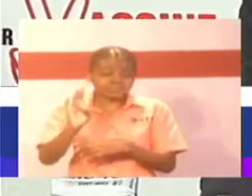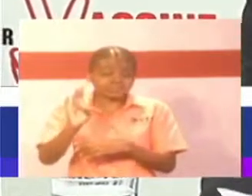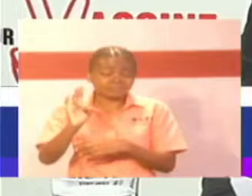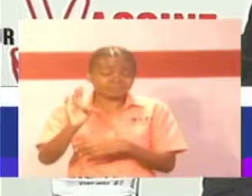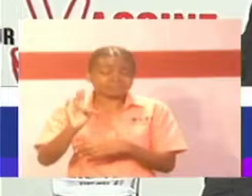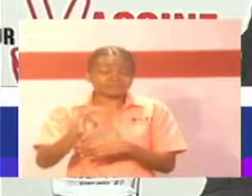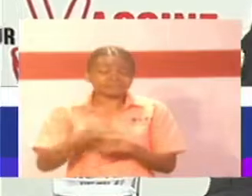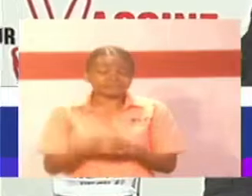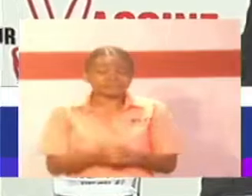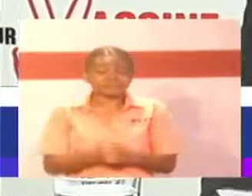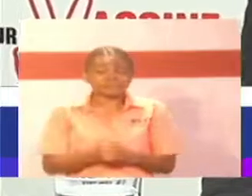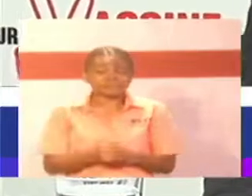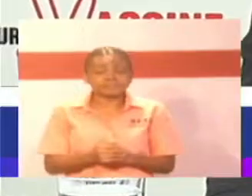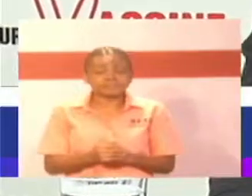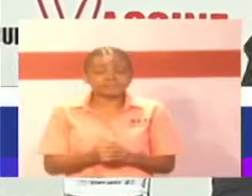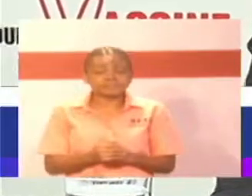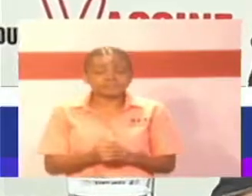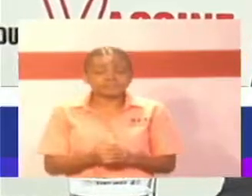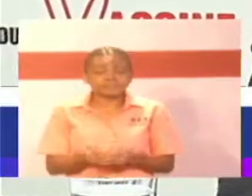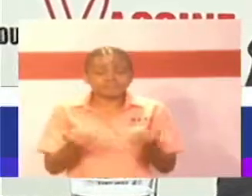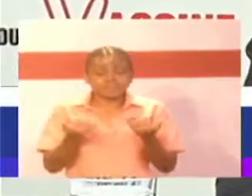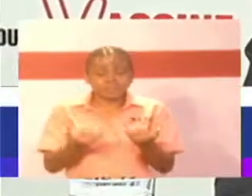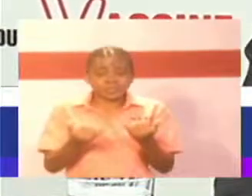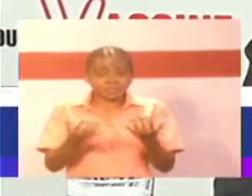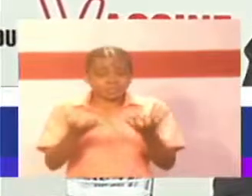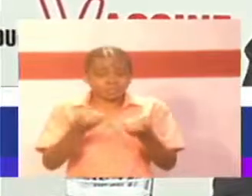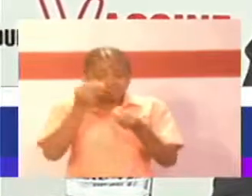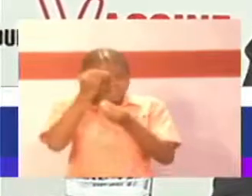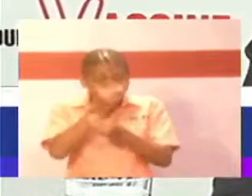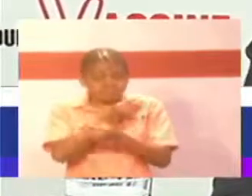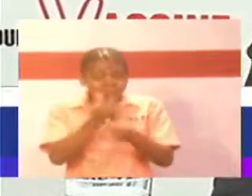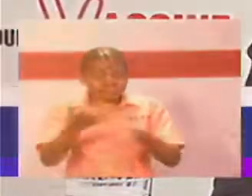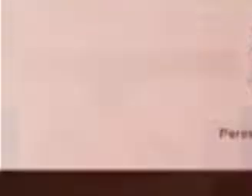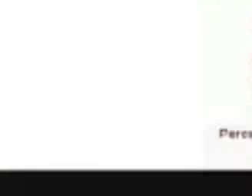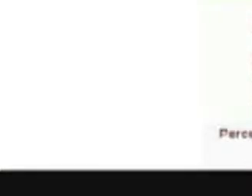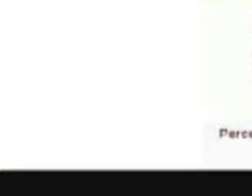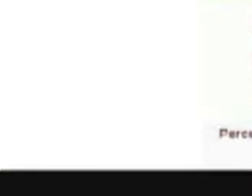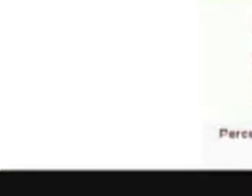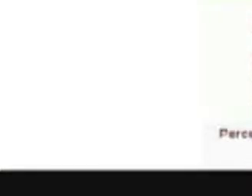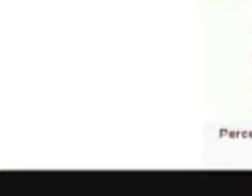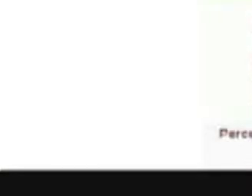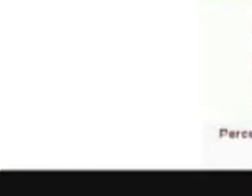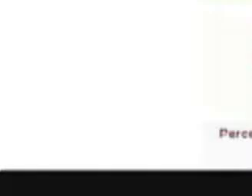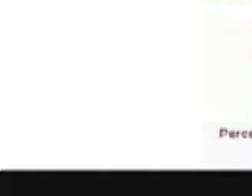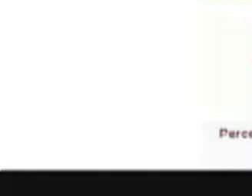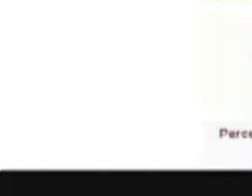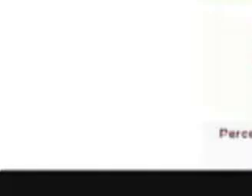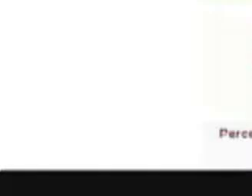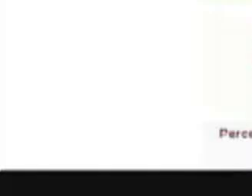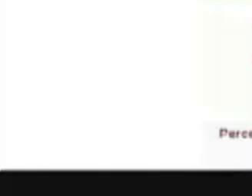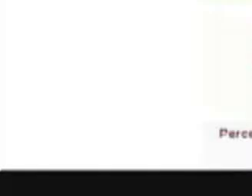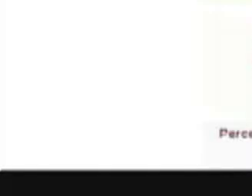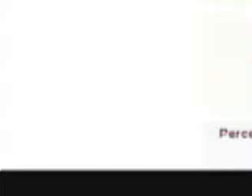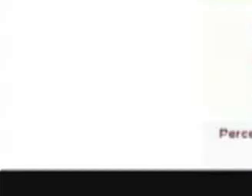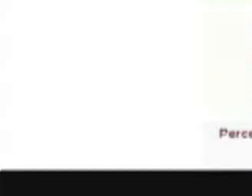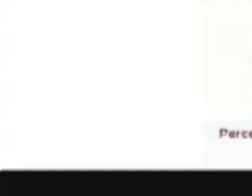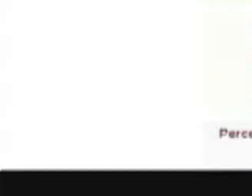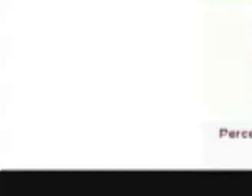2021. I'd like to now provide an update on the COVID-19 situation as of 4 p.m.